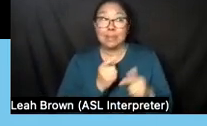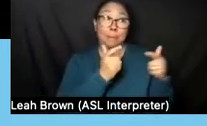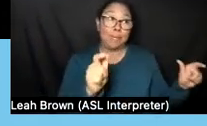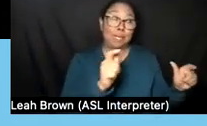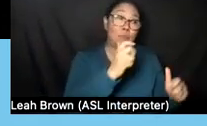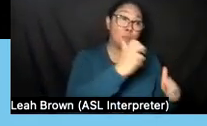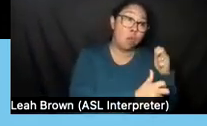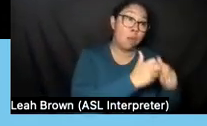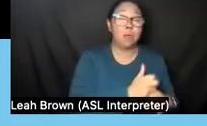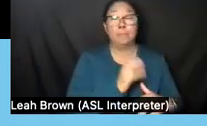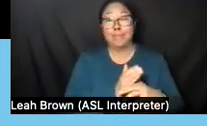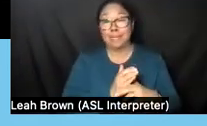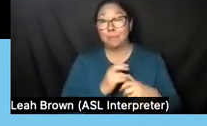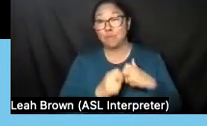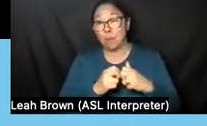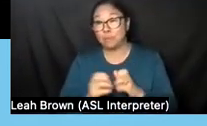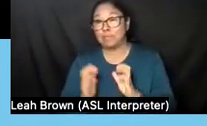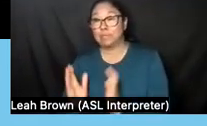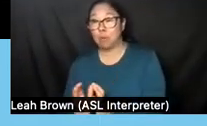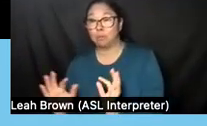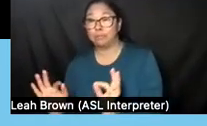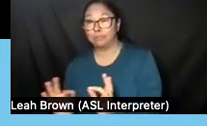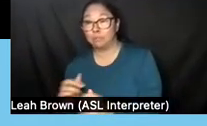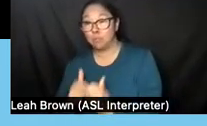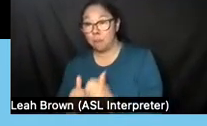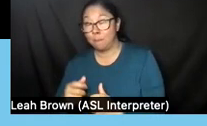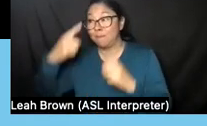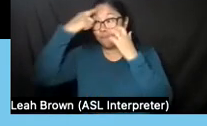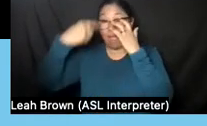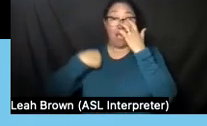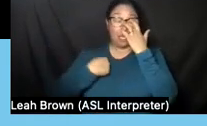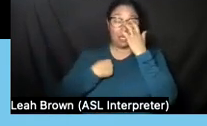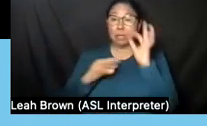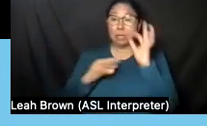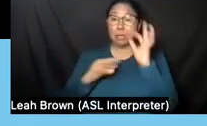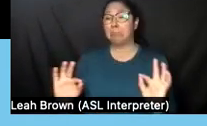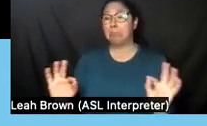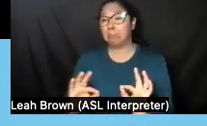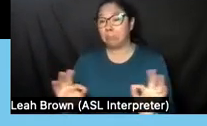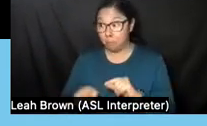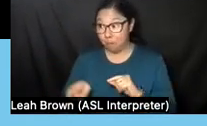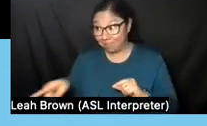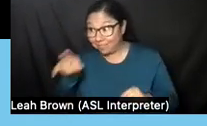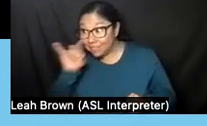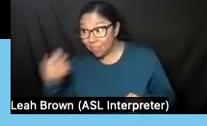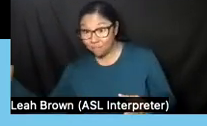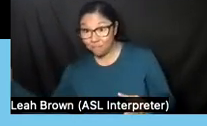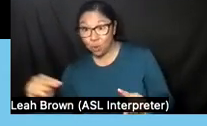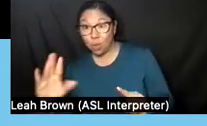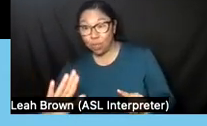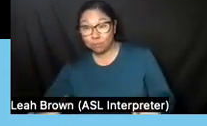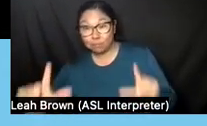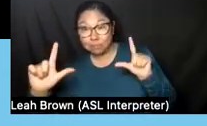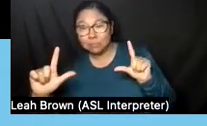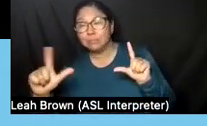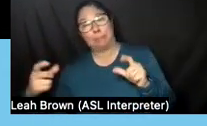tricky one because what is a small problem to us, it might be a huge problem to them. Yeah. Right? And that's something you can like map out with them